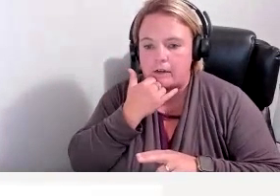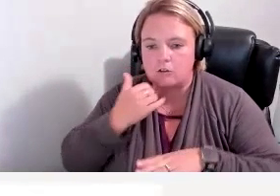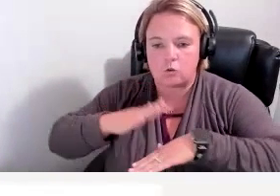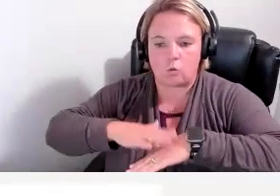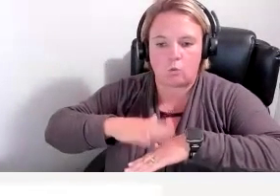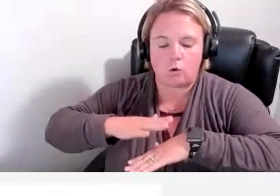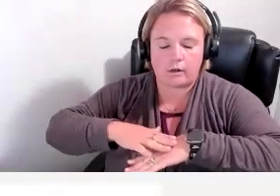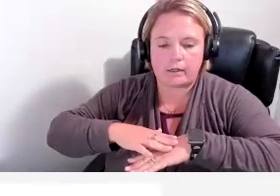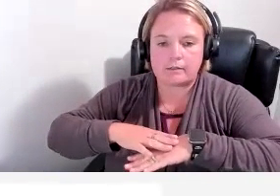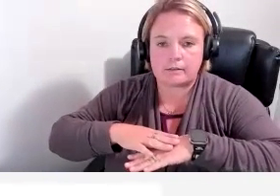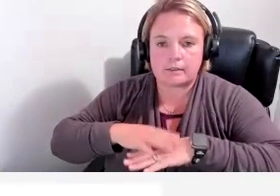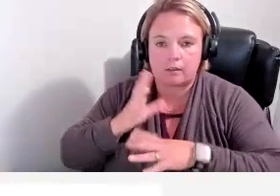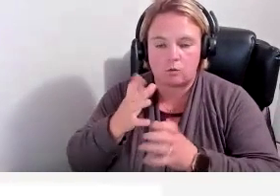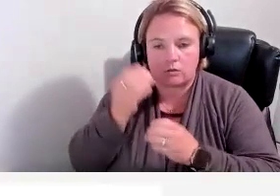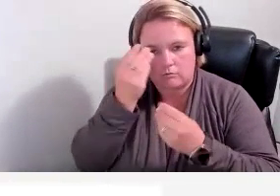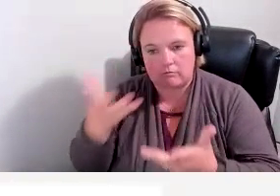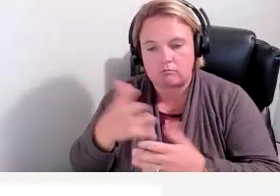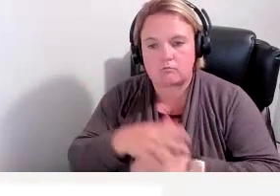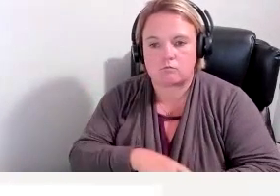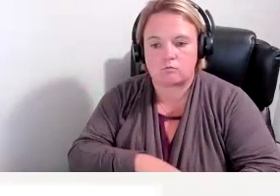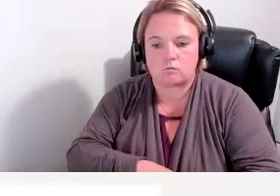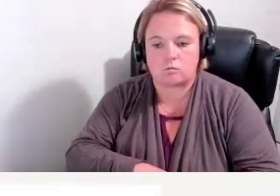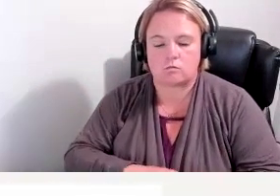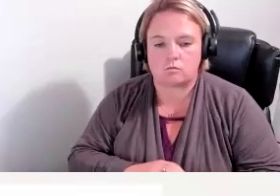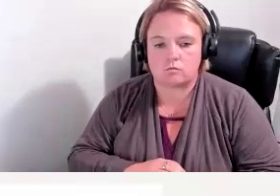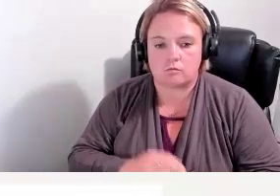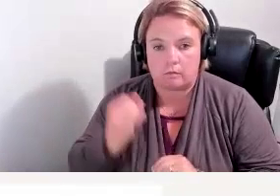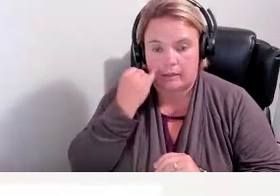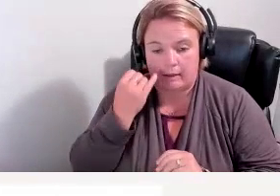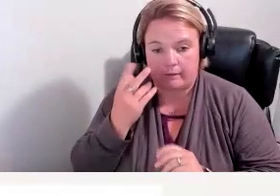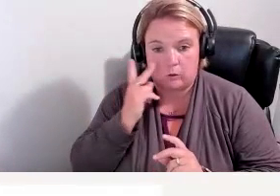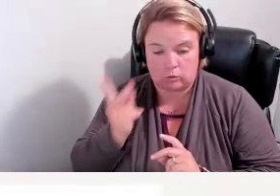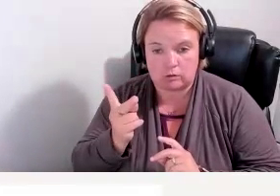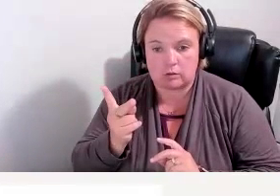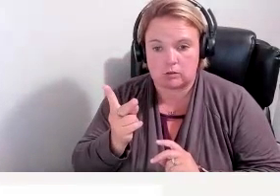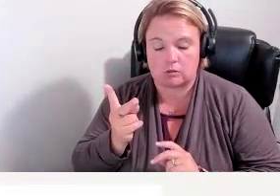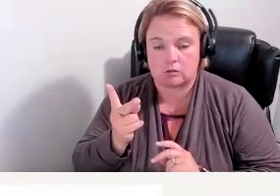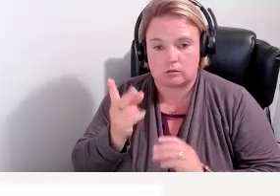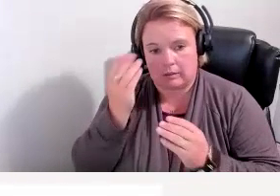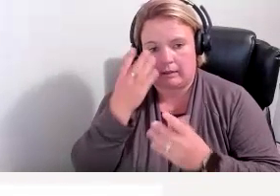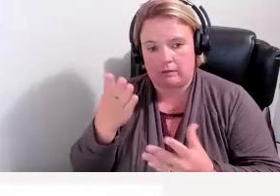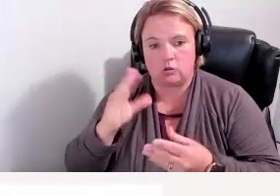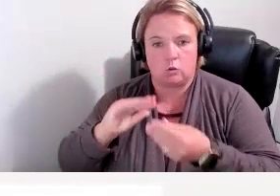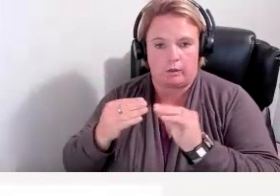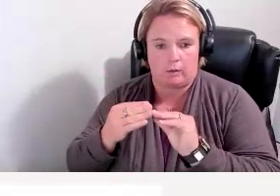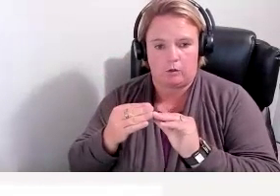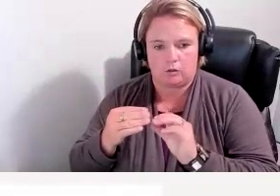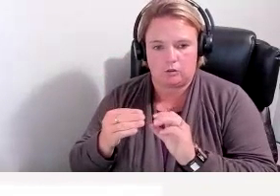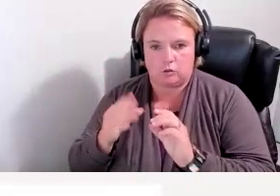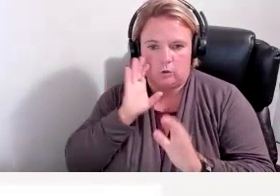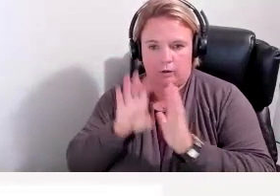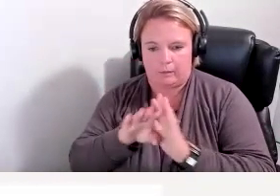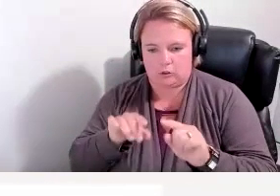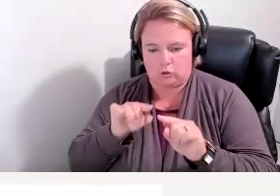it wants to notify you about. And if it does, it gives you a little number by the icon